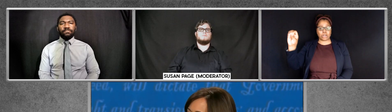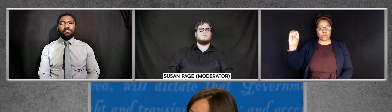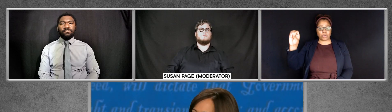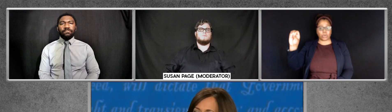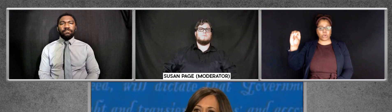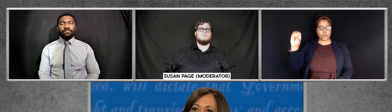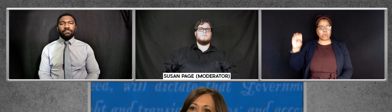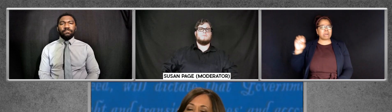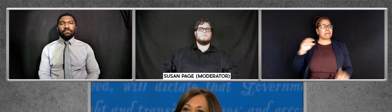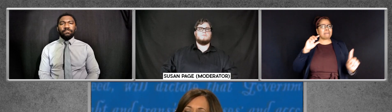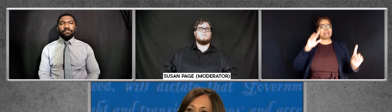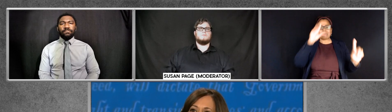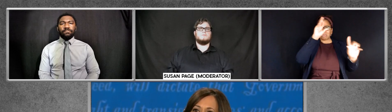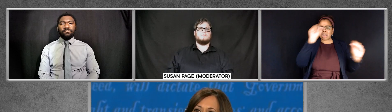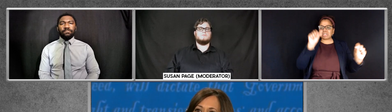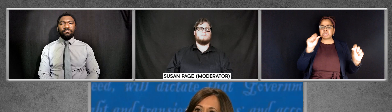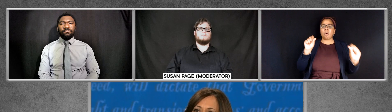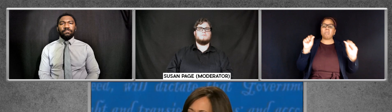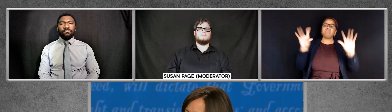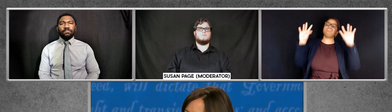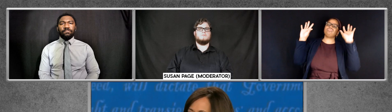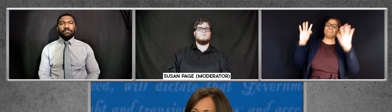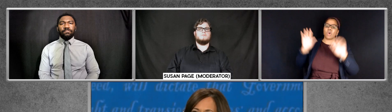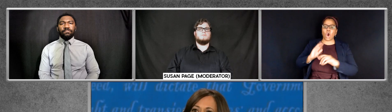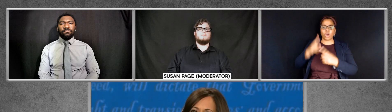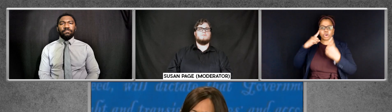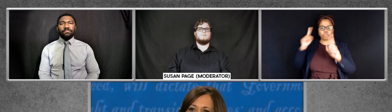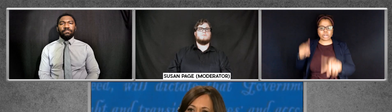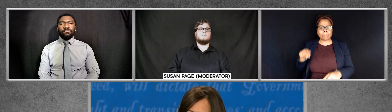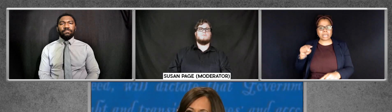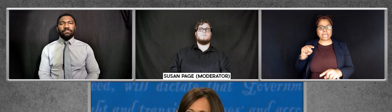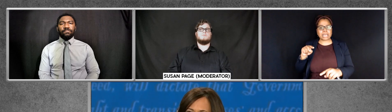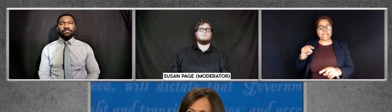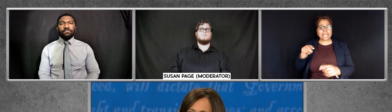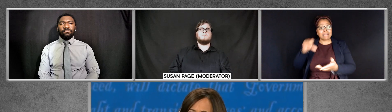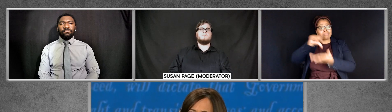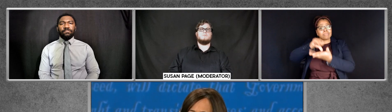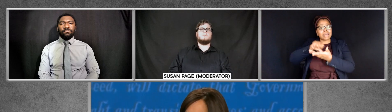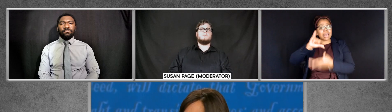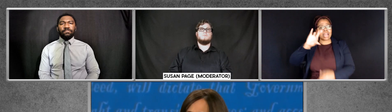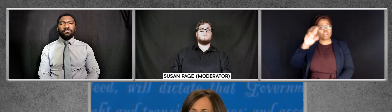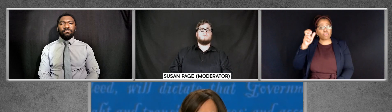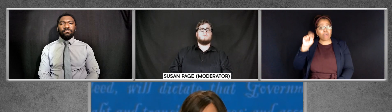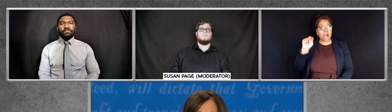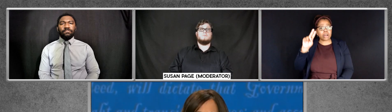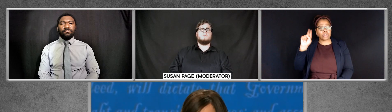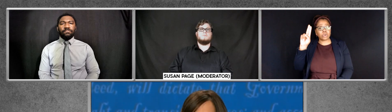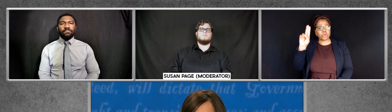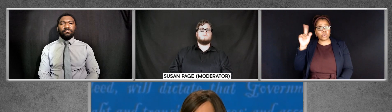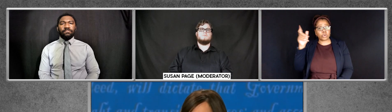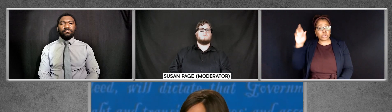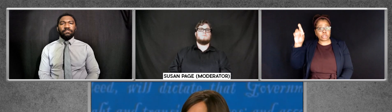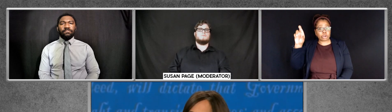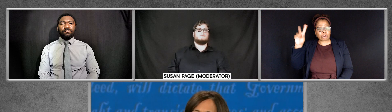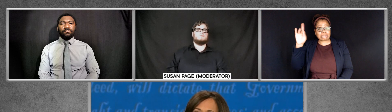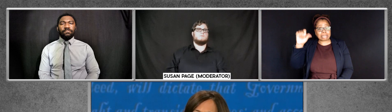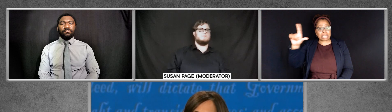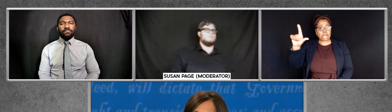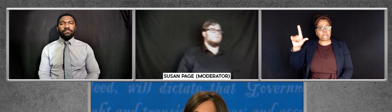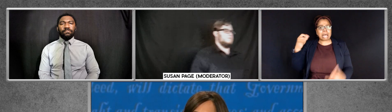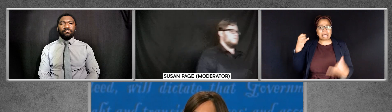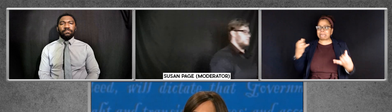agreements. You can look at the Iran nuclear deal, which now has put us in a position where we are less safe because they